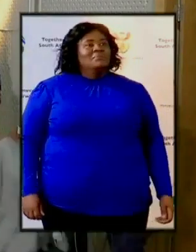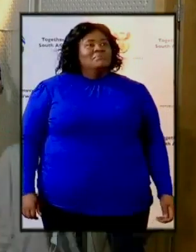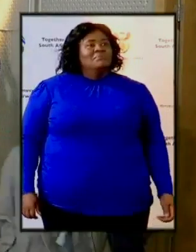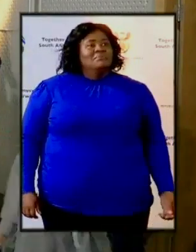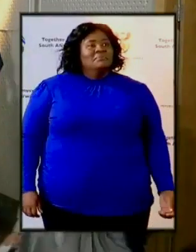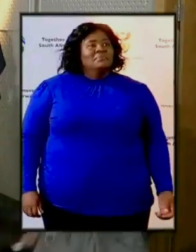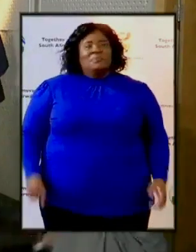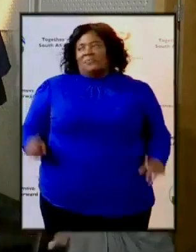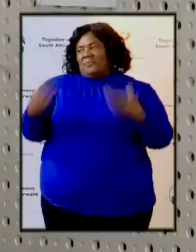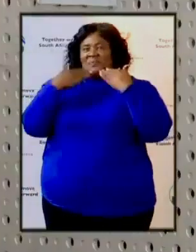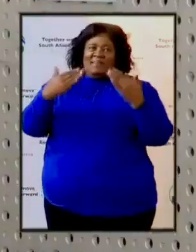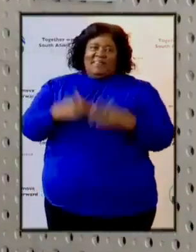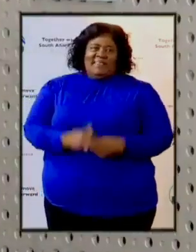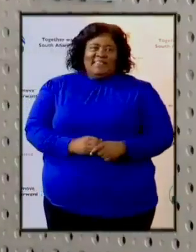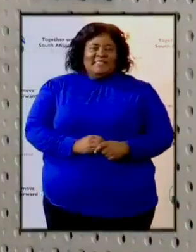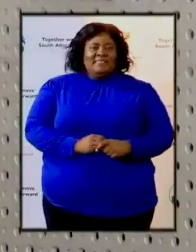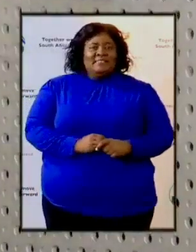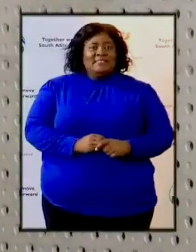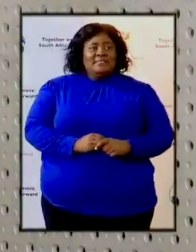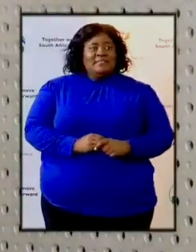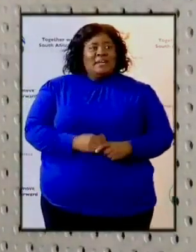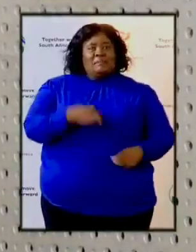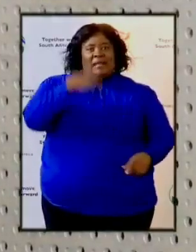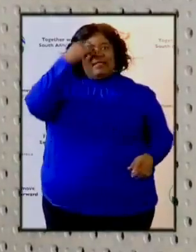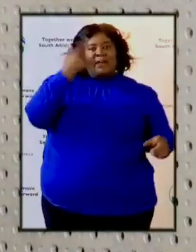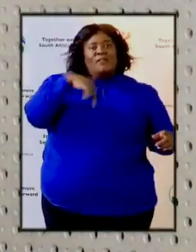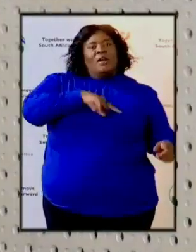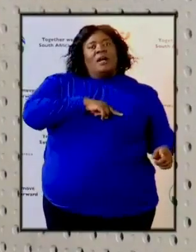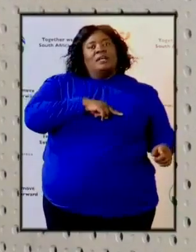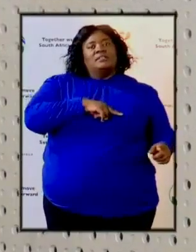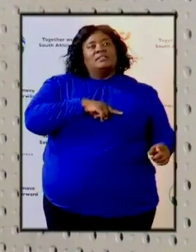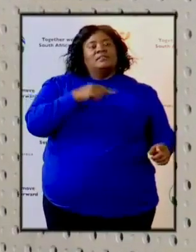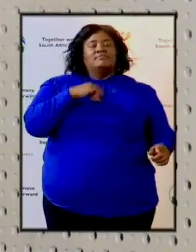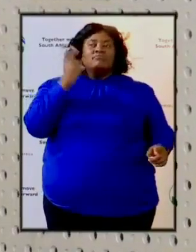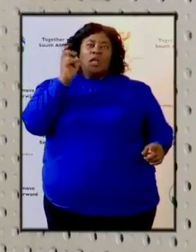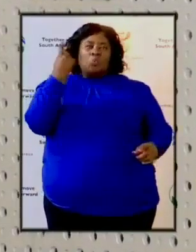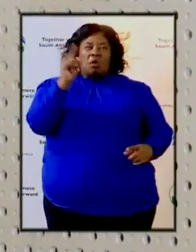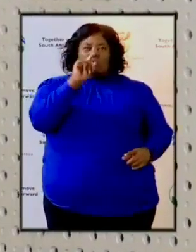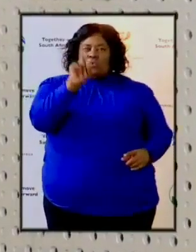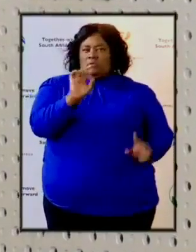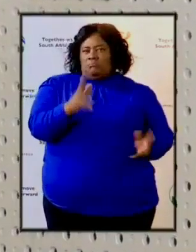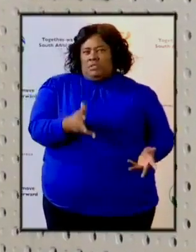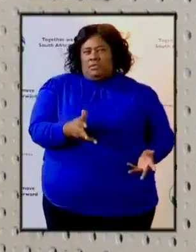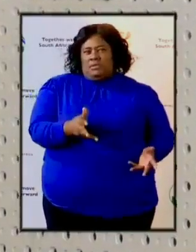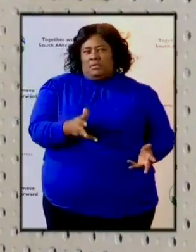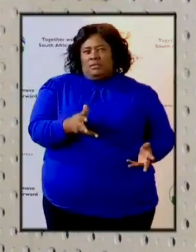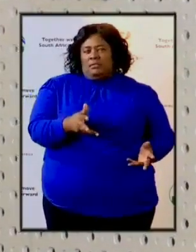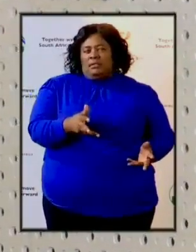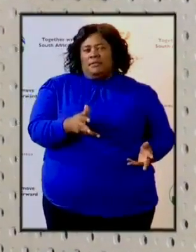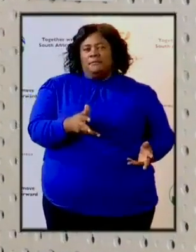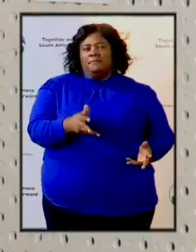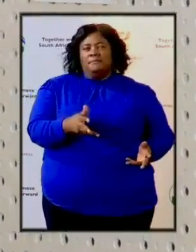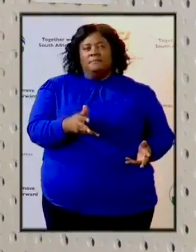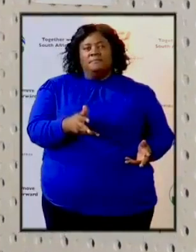Yeah, no, thank you. I think for us, I've had one question related to